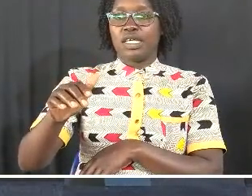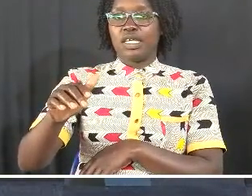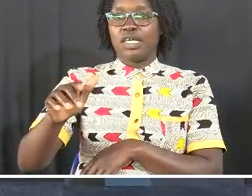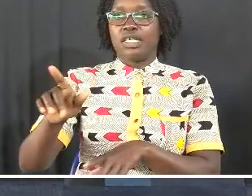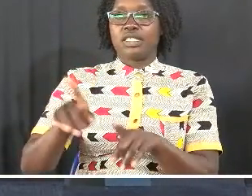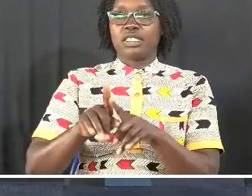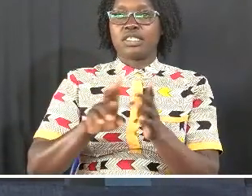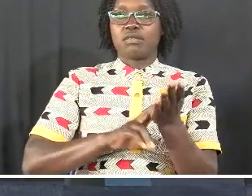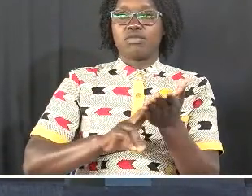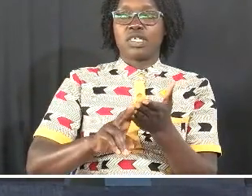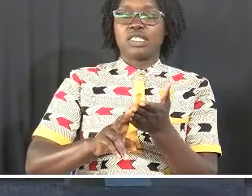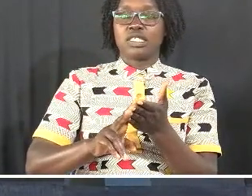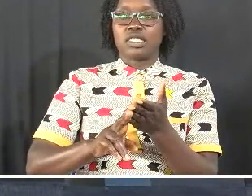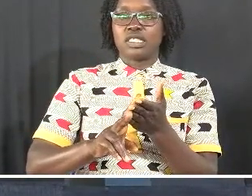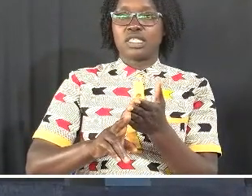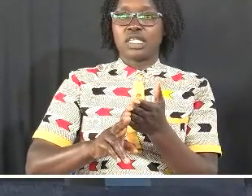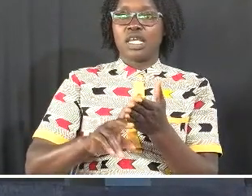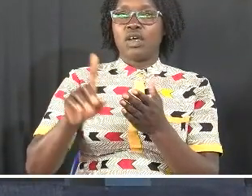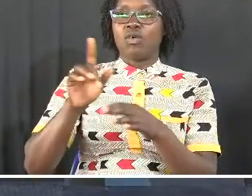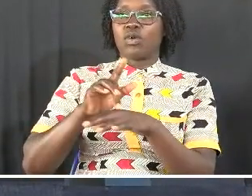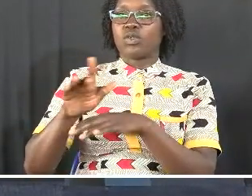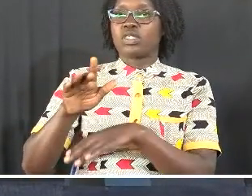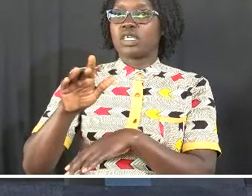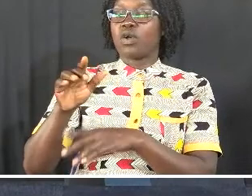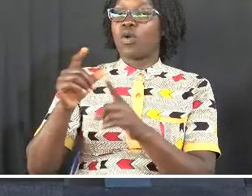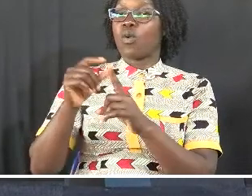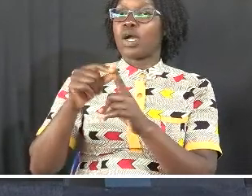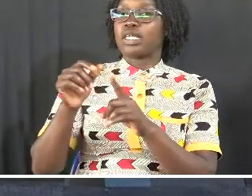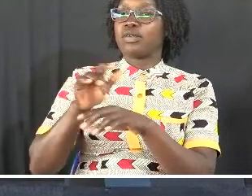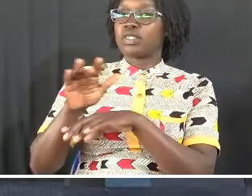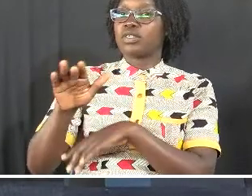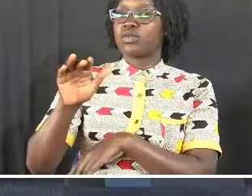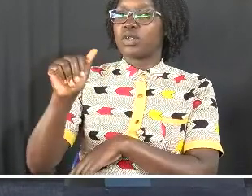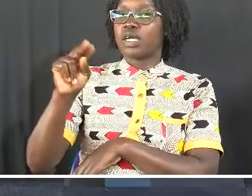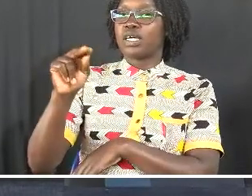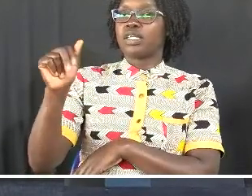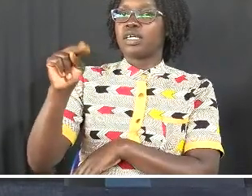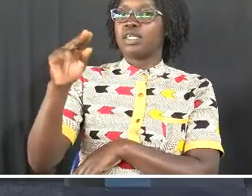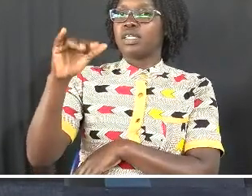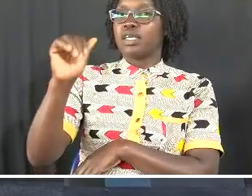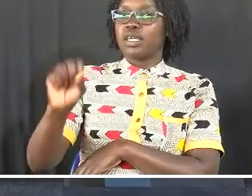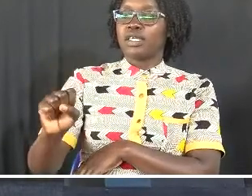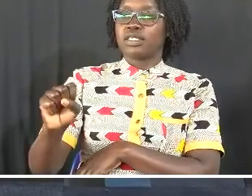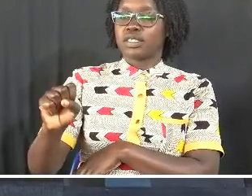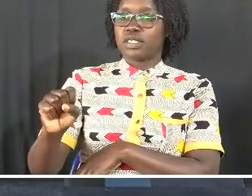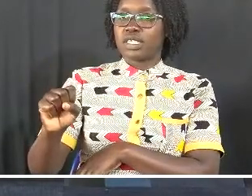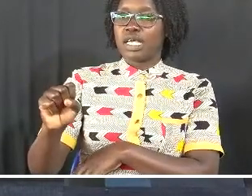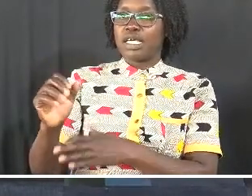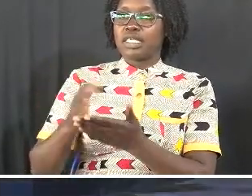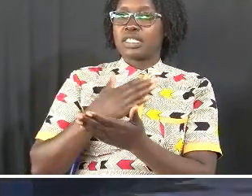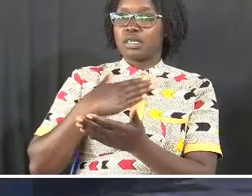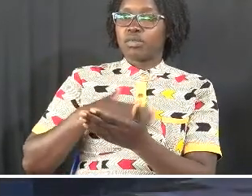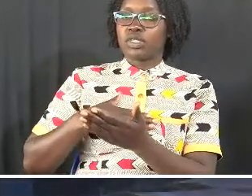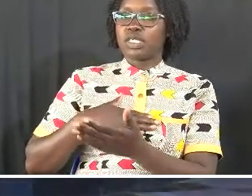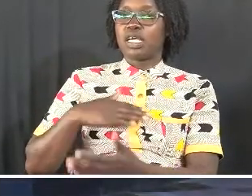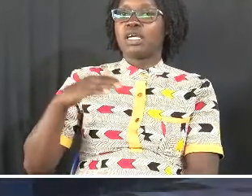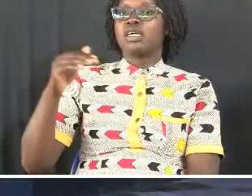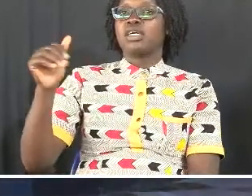reading, word was sent to Ananias. He was told that there's somebody, Saul of